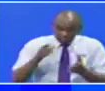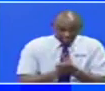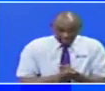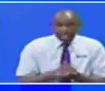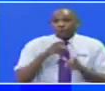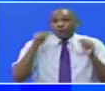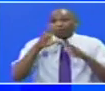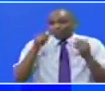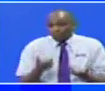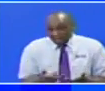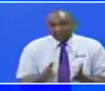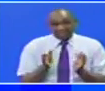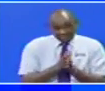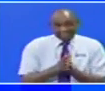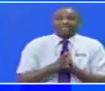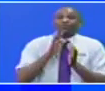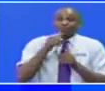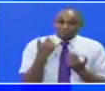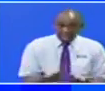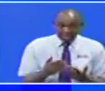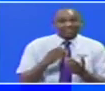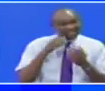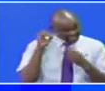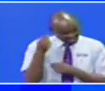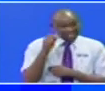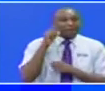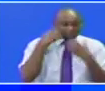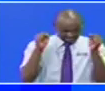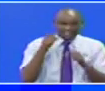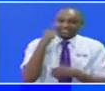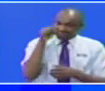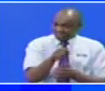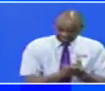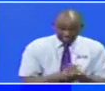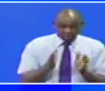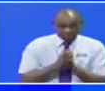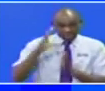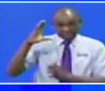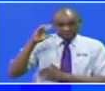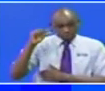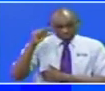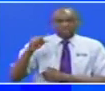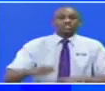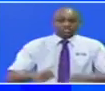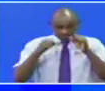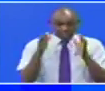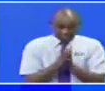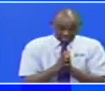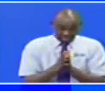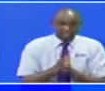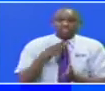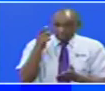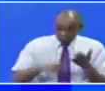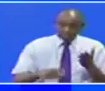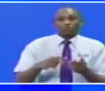That was the almost unanimous response by Kenyan President Uhuru Kenyatta and the Council of Governors Chairman Peter Munya to